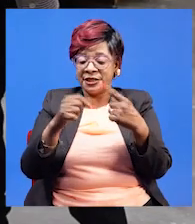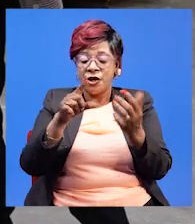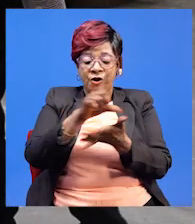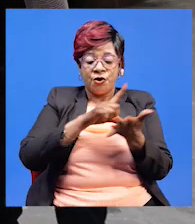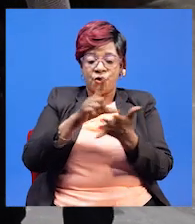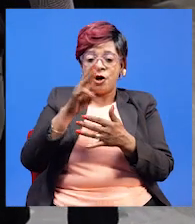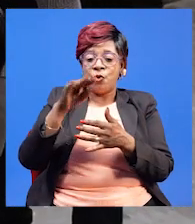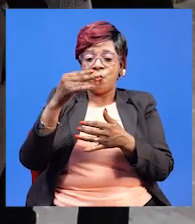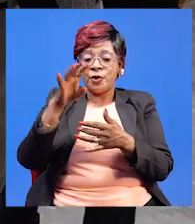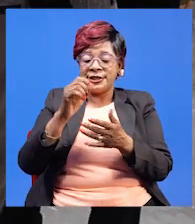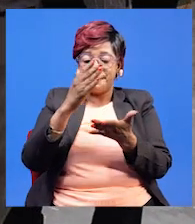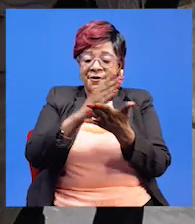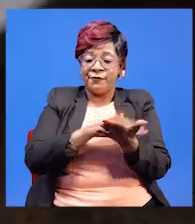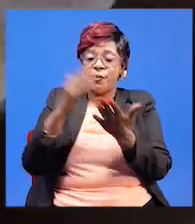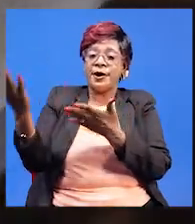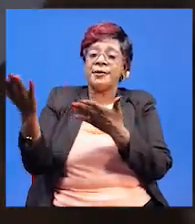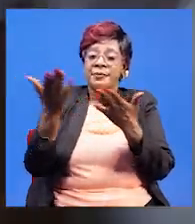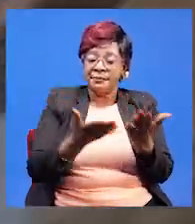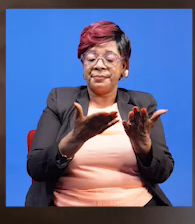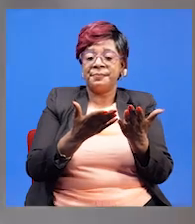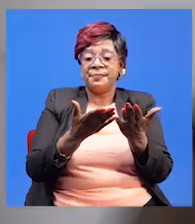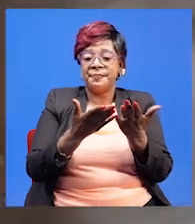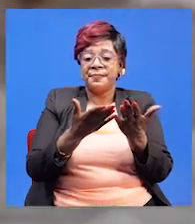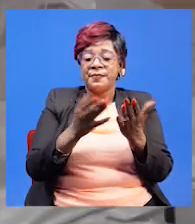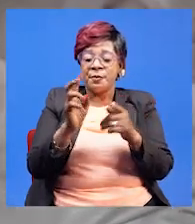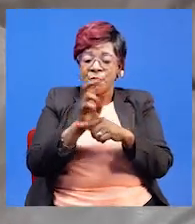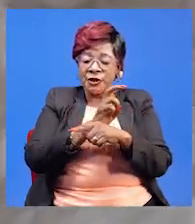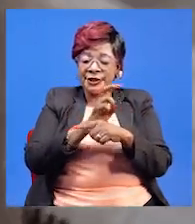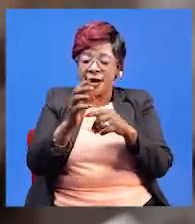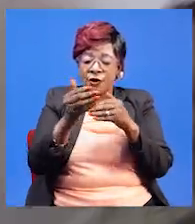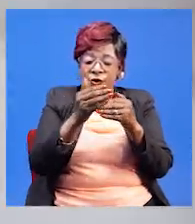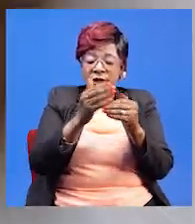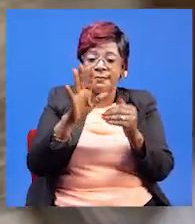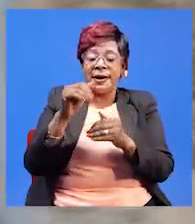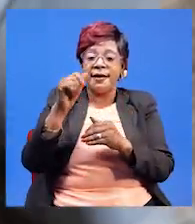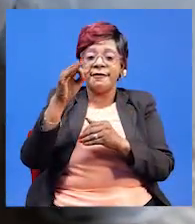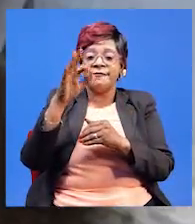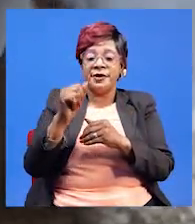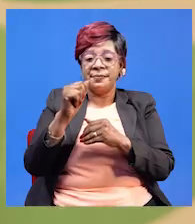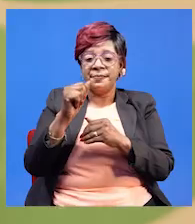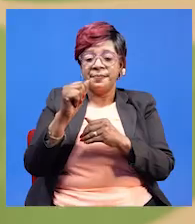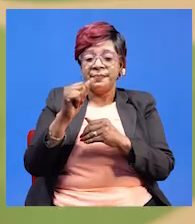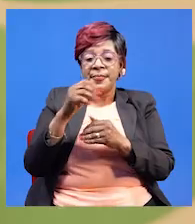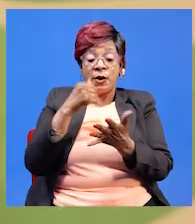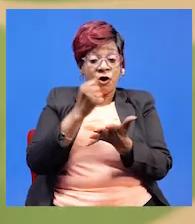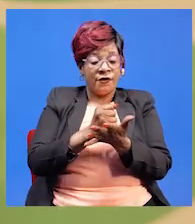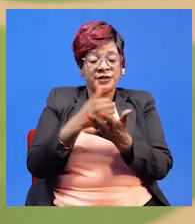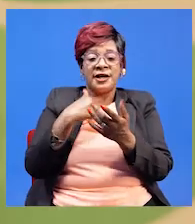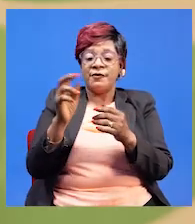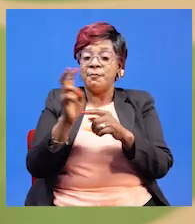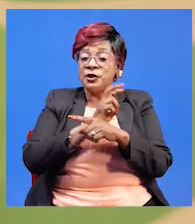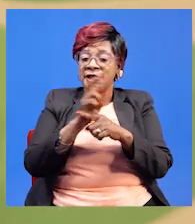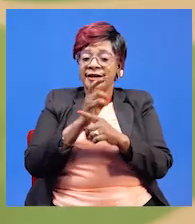wheat before receiving import approvals, monitored closely by AFA. Our officers have a monitoring